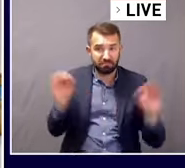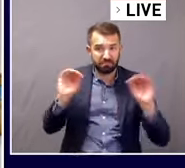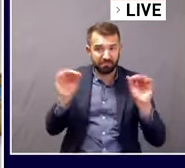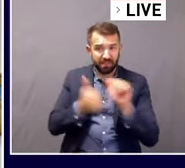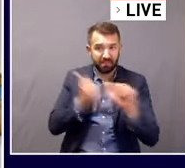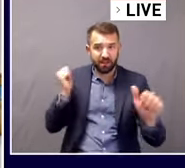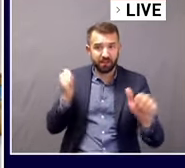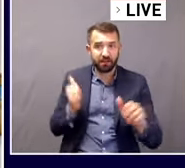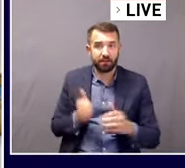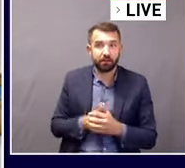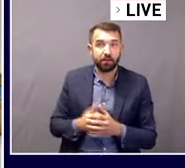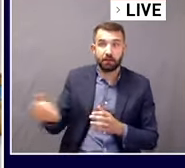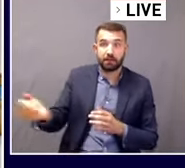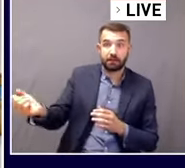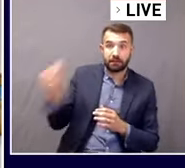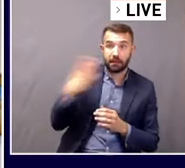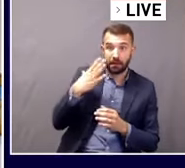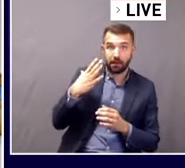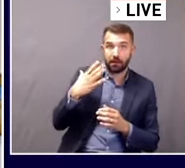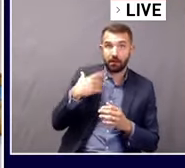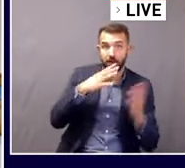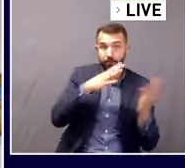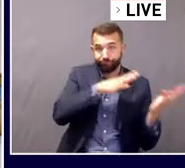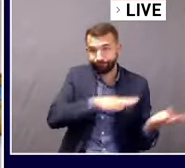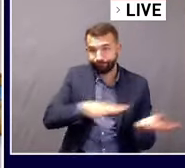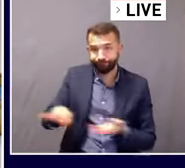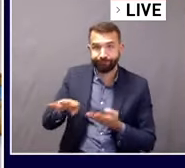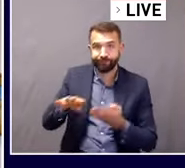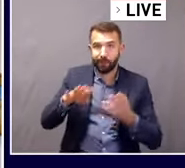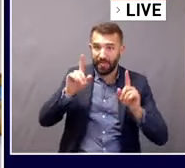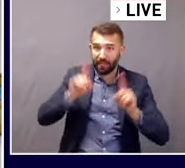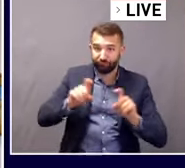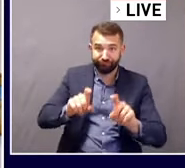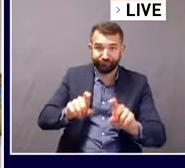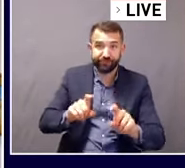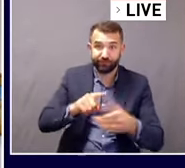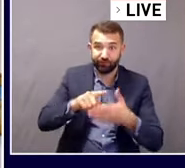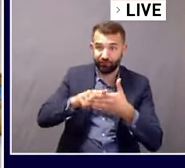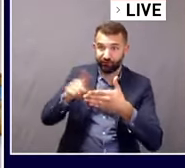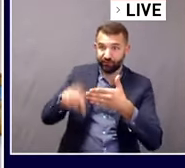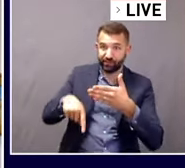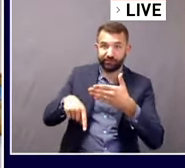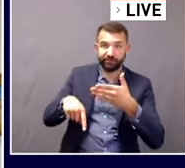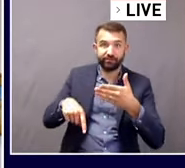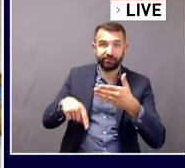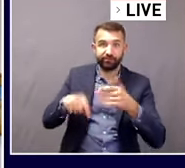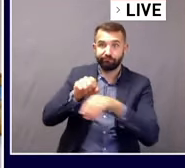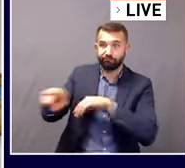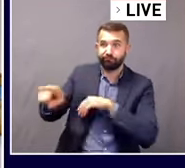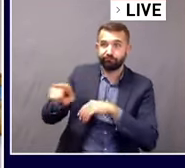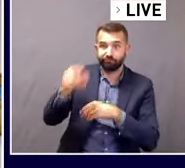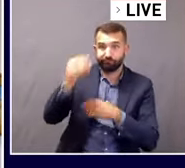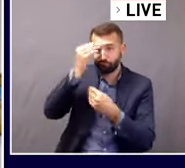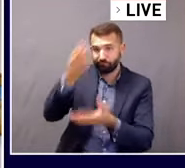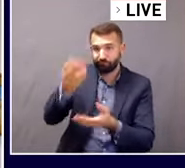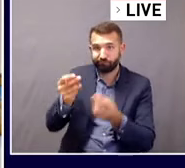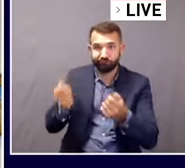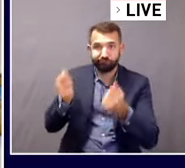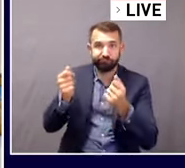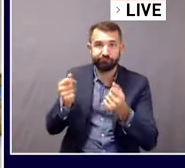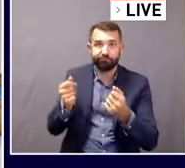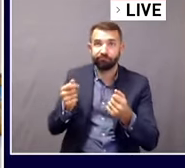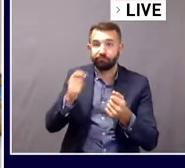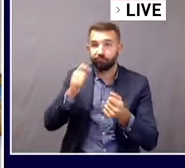as reporting them back out to the Swab and Sends. The Swab and Send sites themselves are responsible for reporting